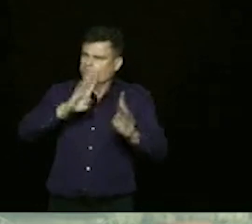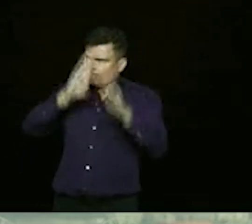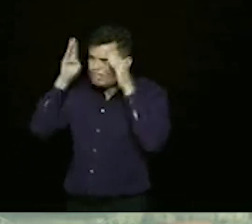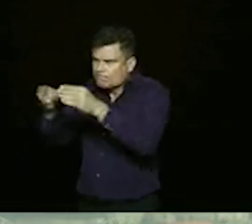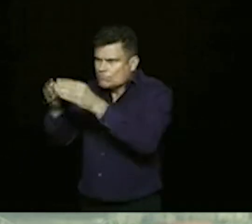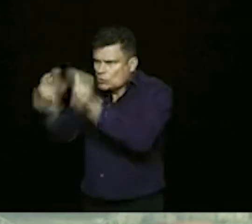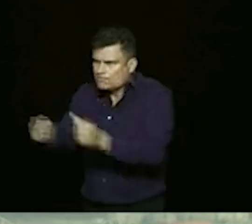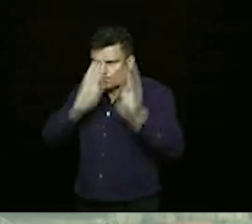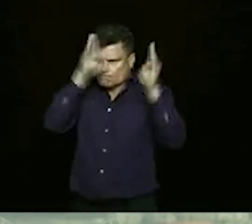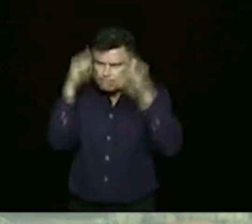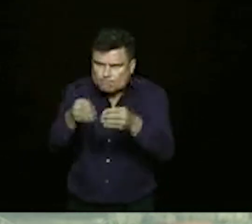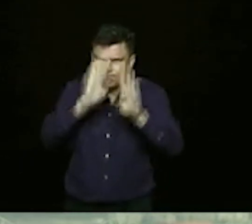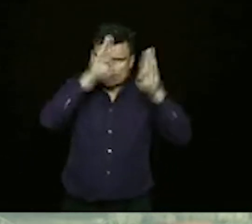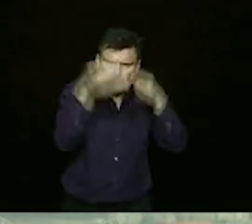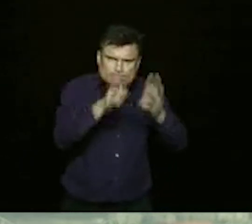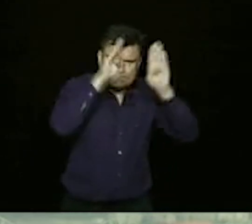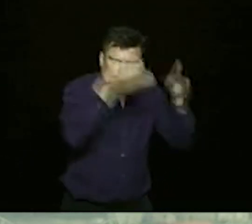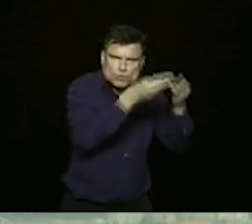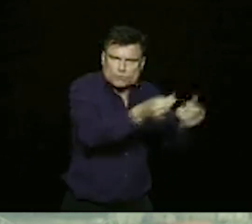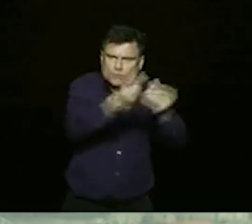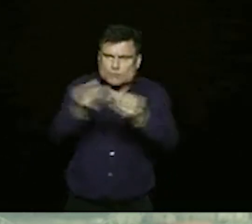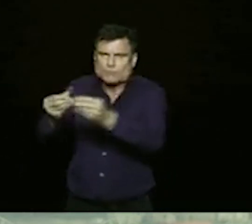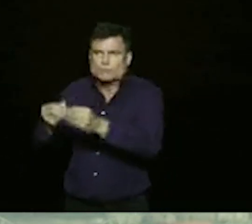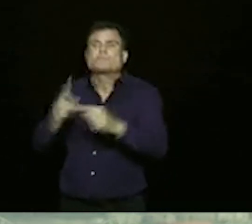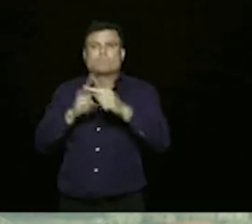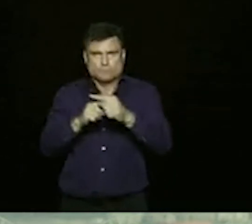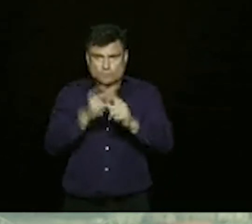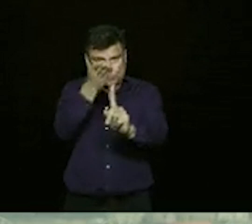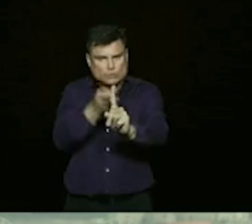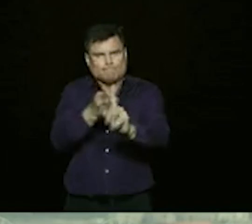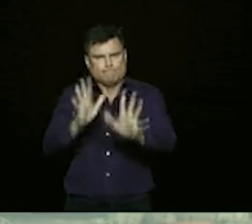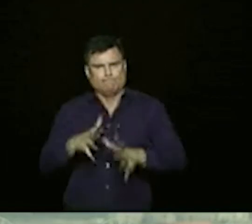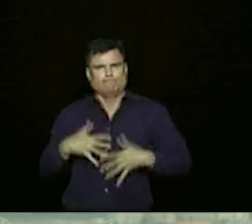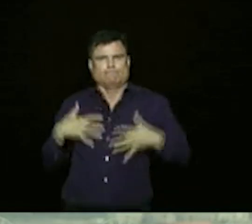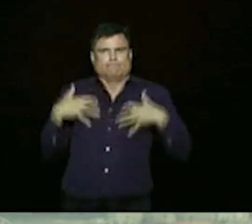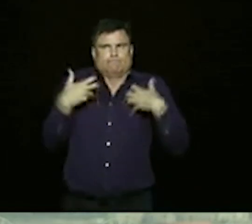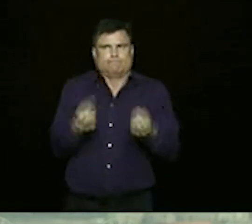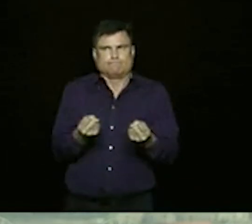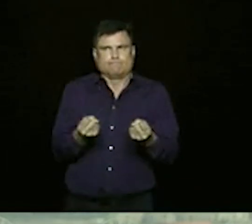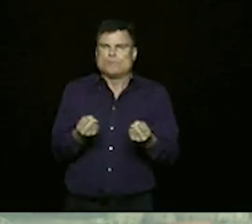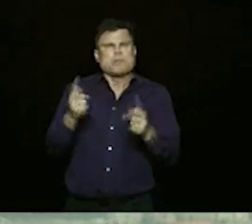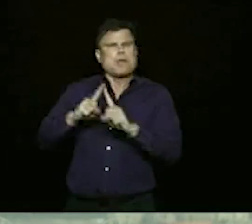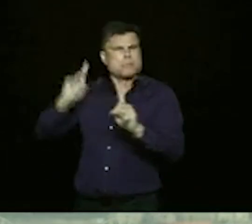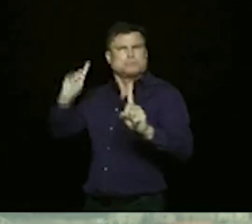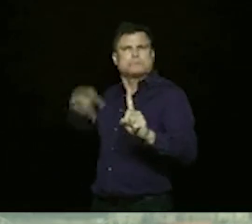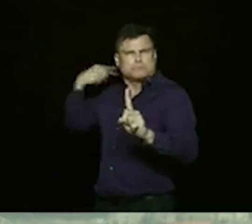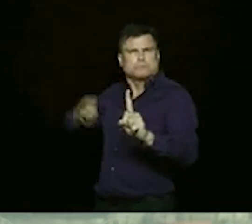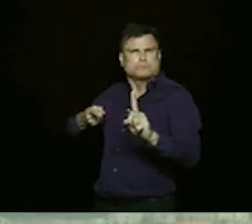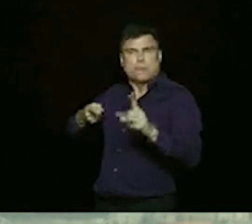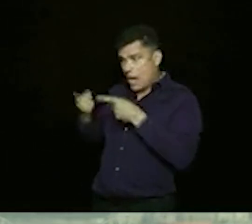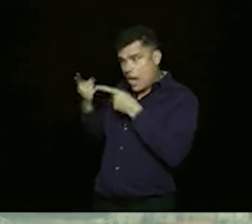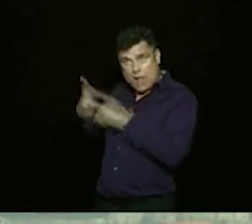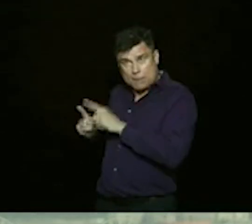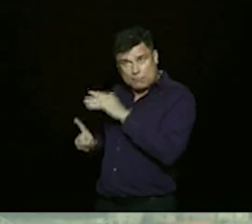and remedy in those cases as well. So I think it's important to do that in all cases, and we're going to be